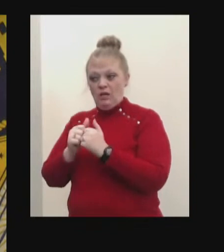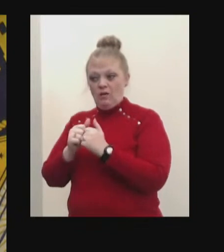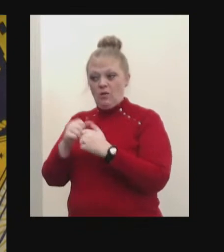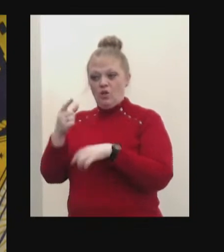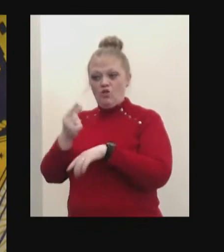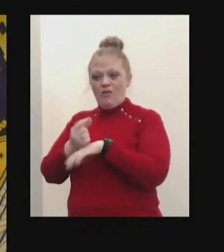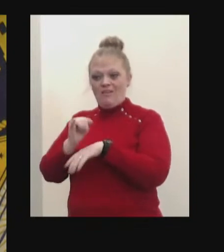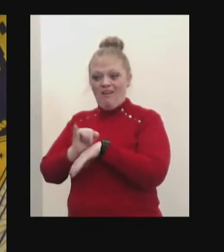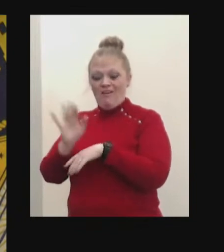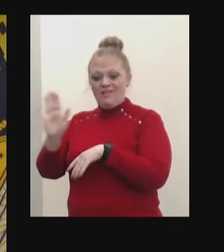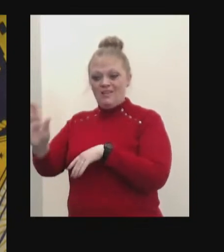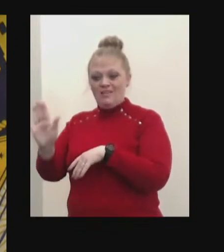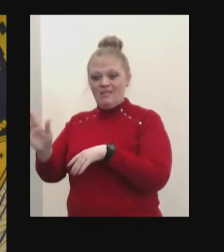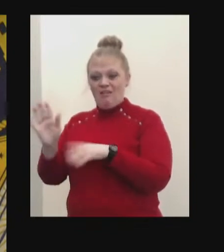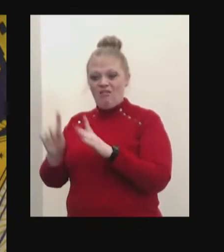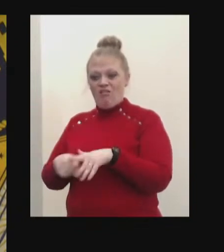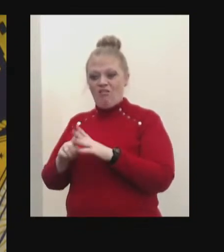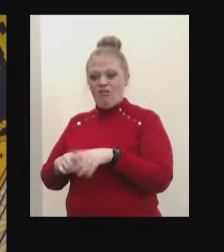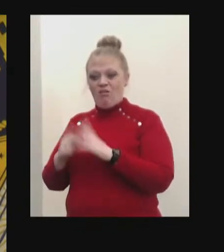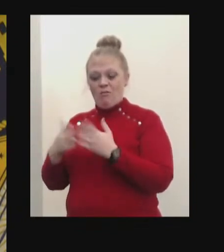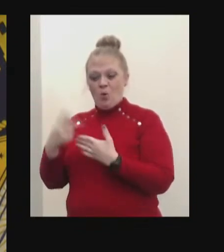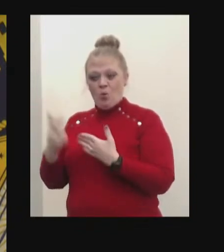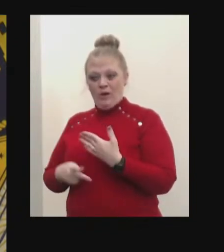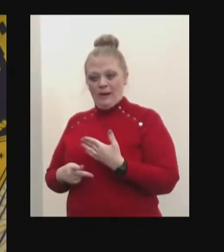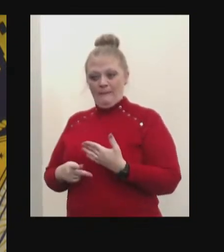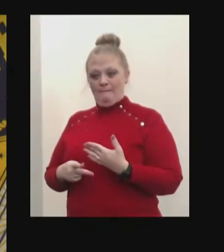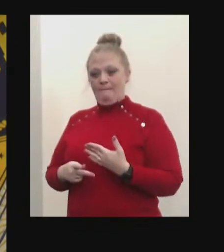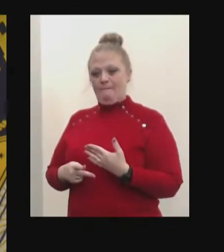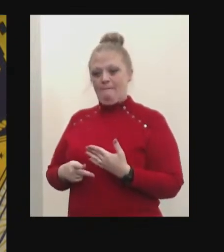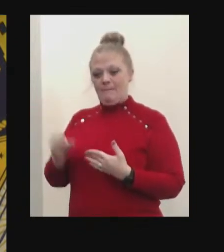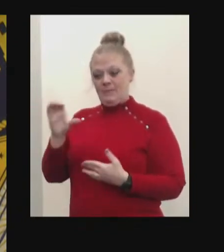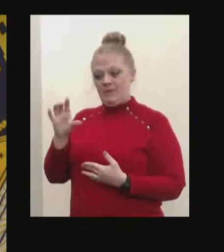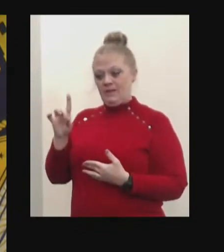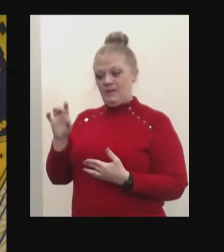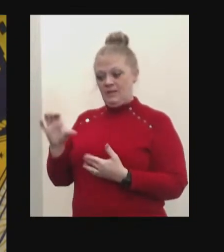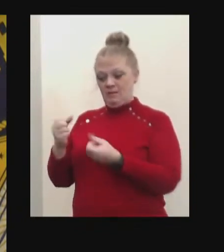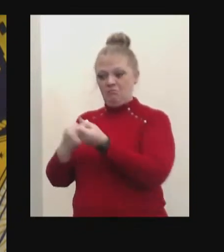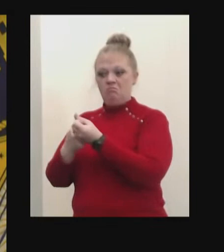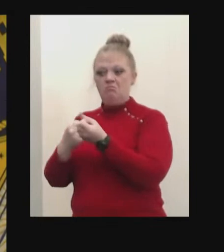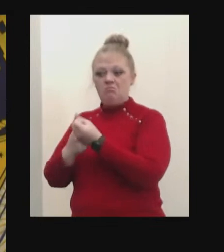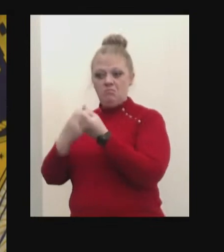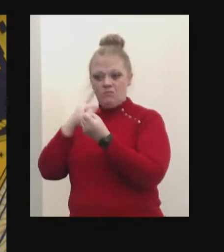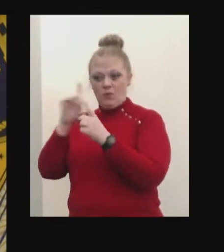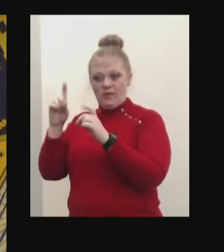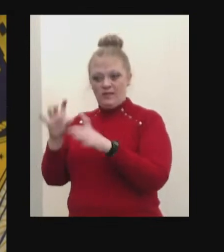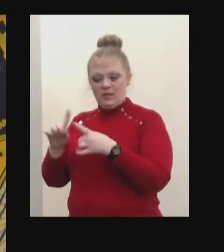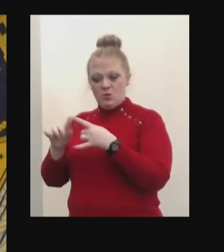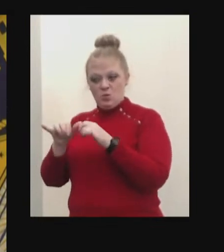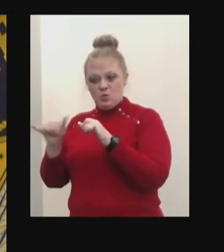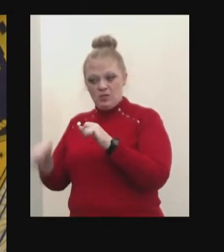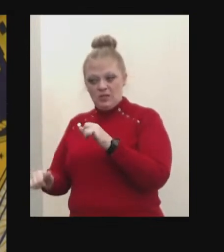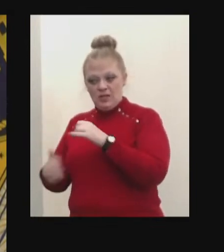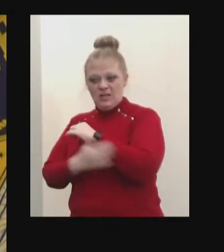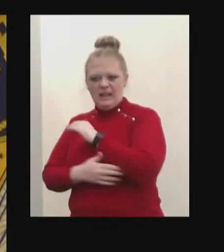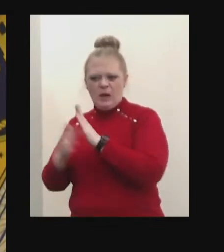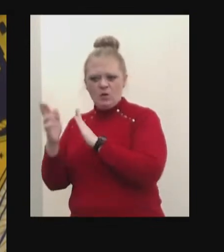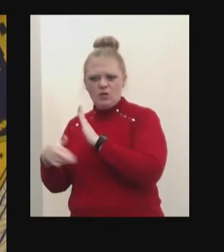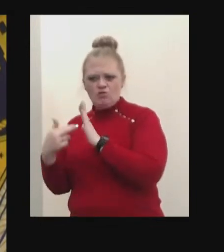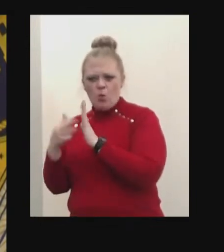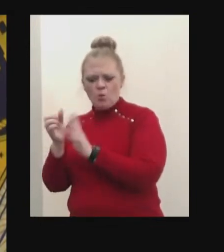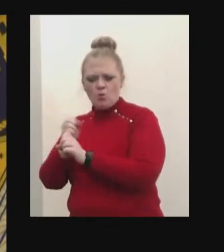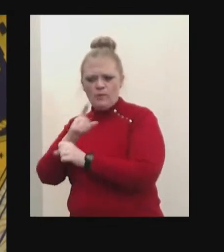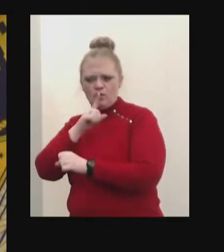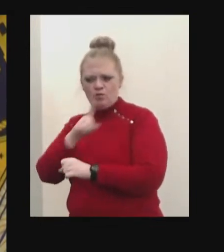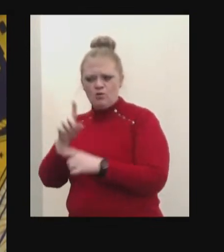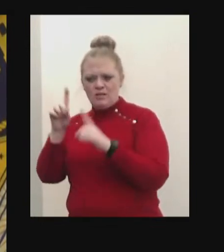their pilot program, and with the CDC's endorsement of the Test to Stay program, what's going to be the county's role in making sure that Test to